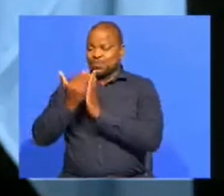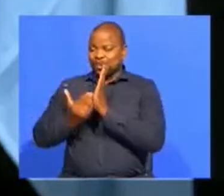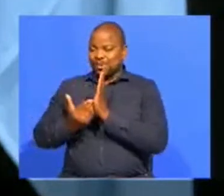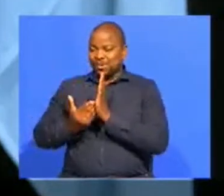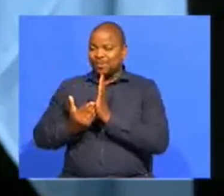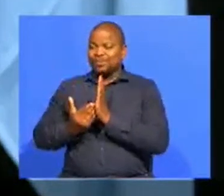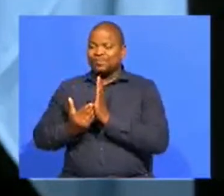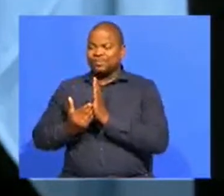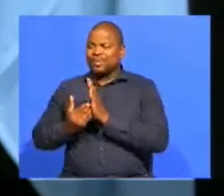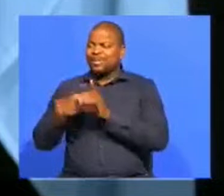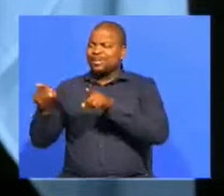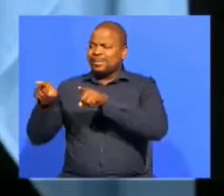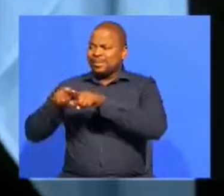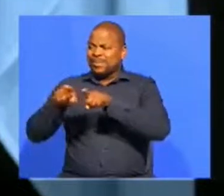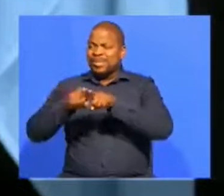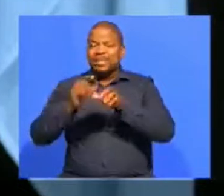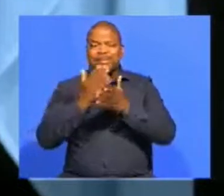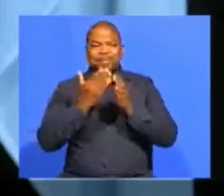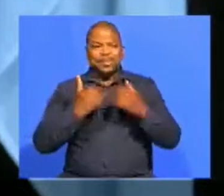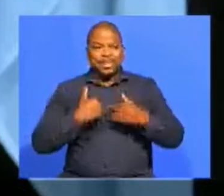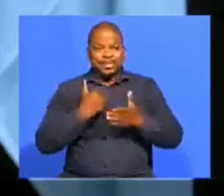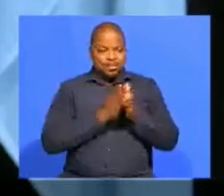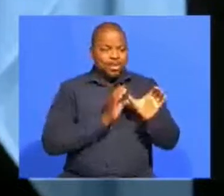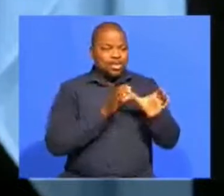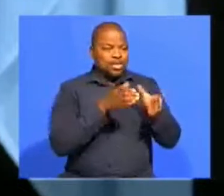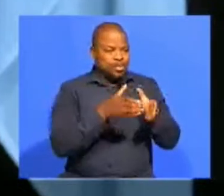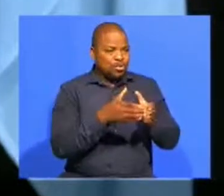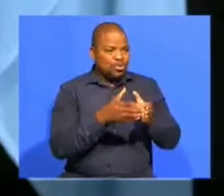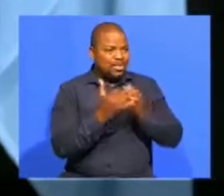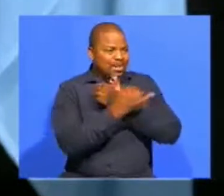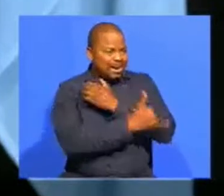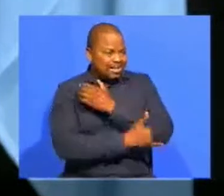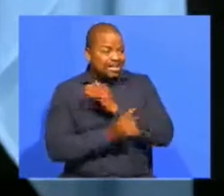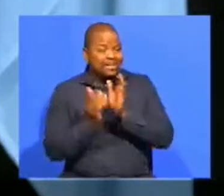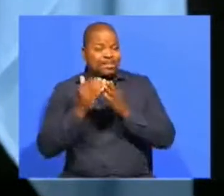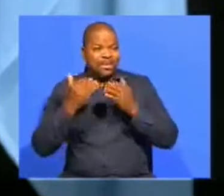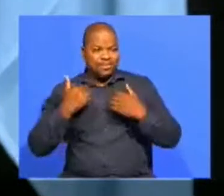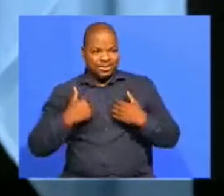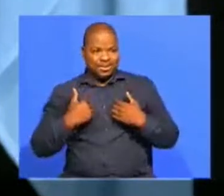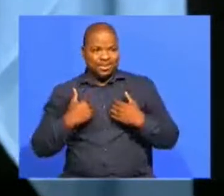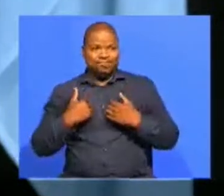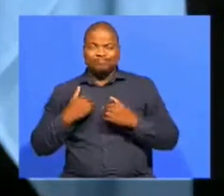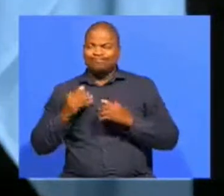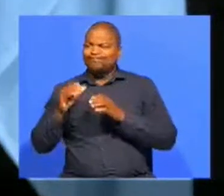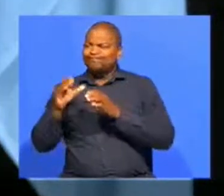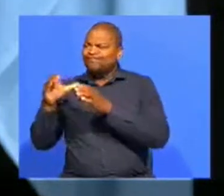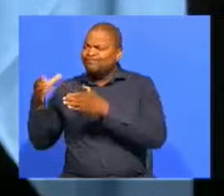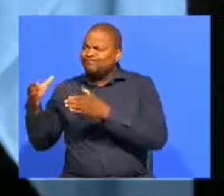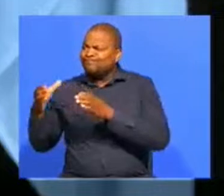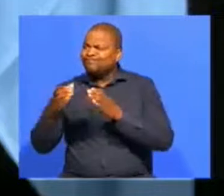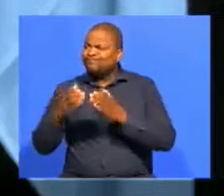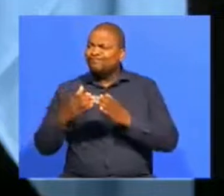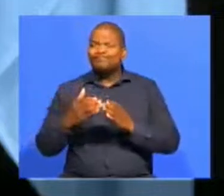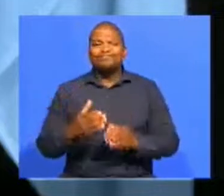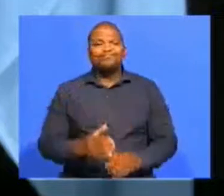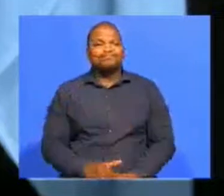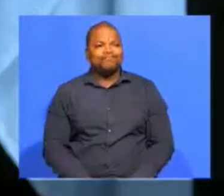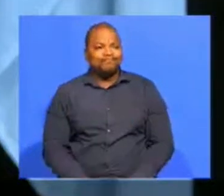there's some commonalities. They're either small countries, small island developing states, one.